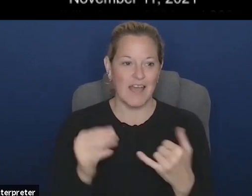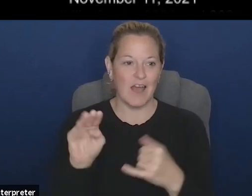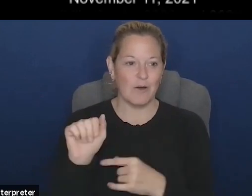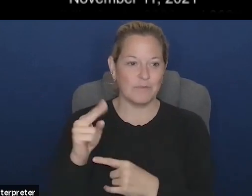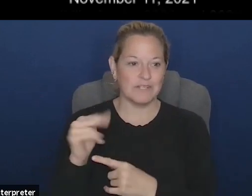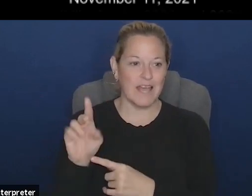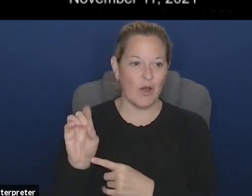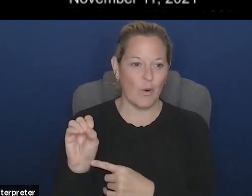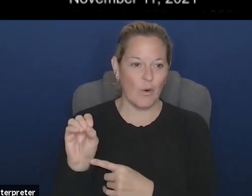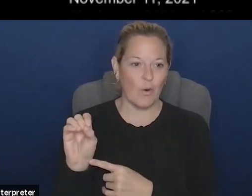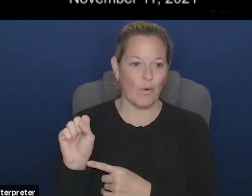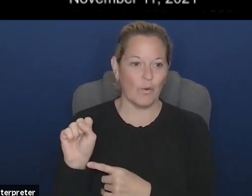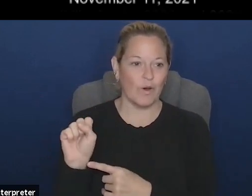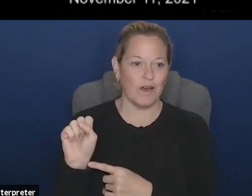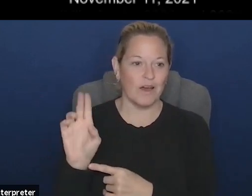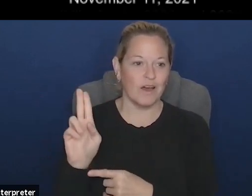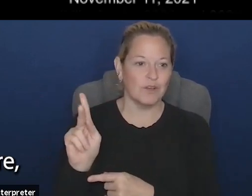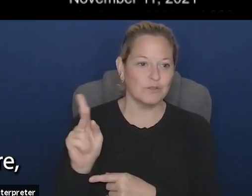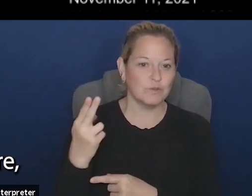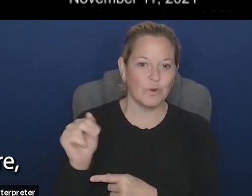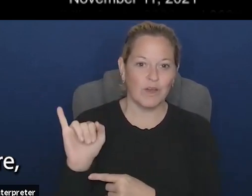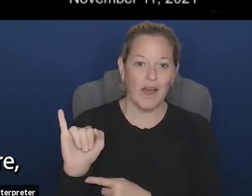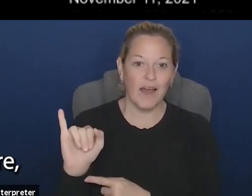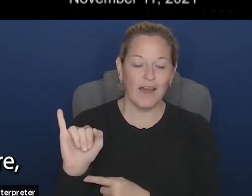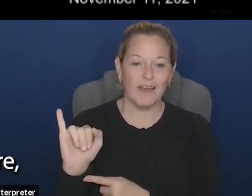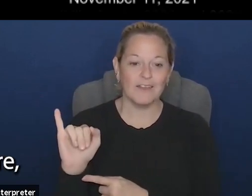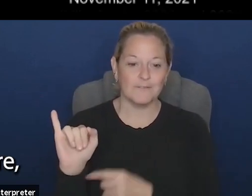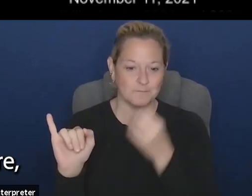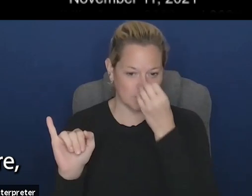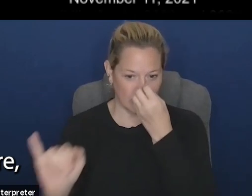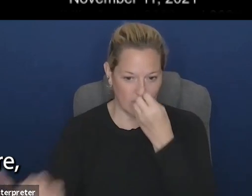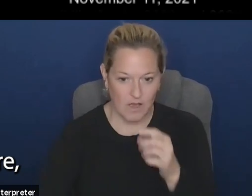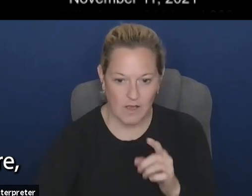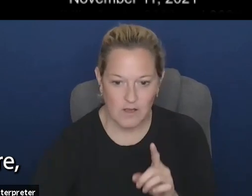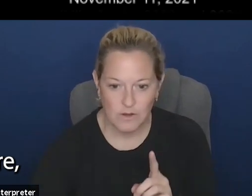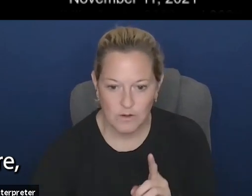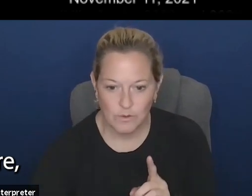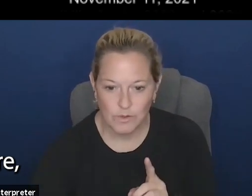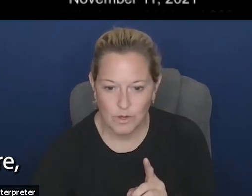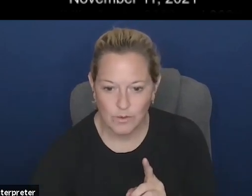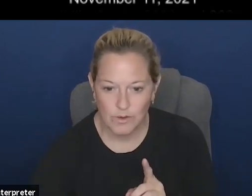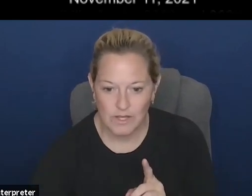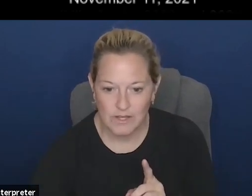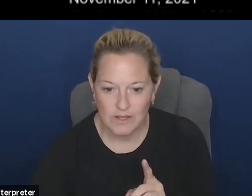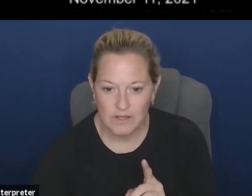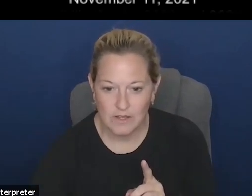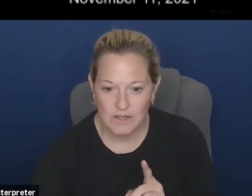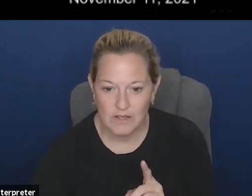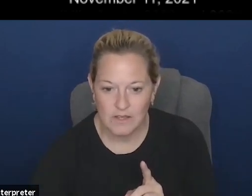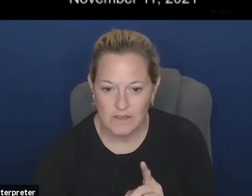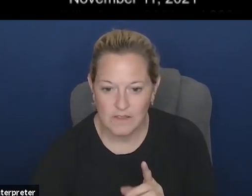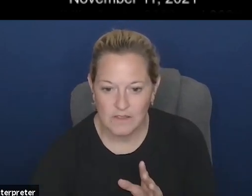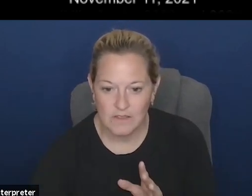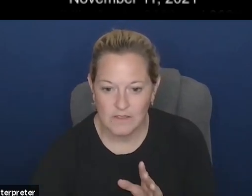who is the Chief Accessibility Officer of the Canadian National Institute of the Blind, and his co-presenter Ainsley Latour, who is a scientist